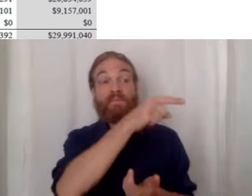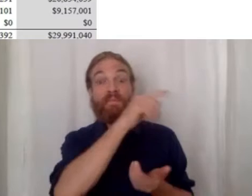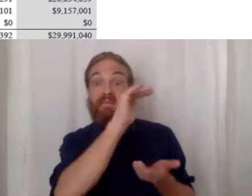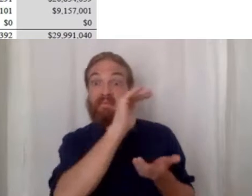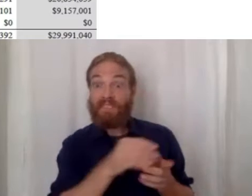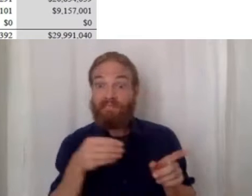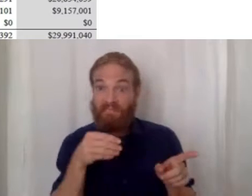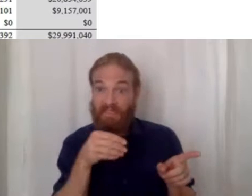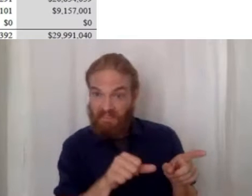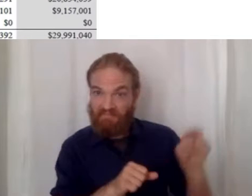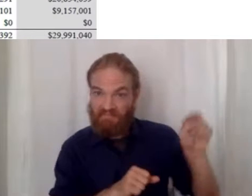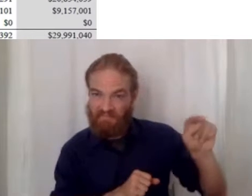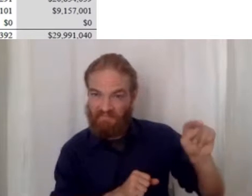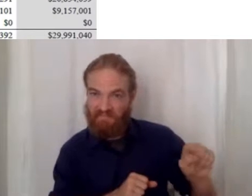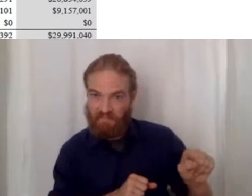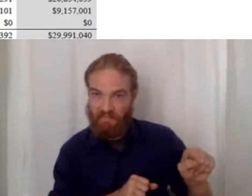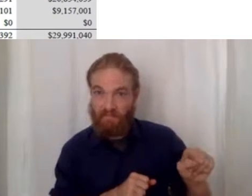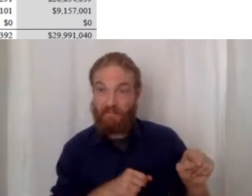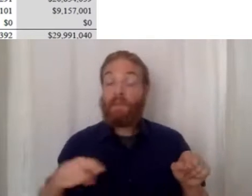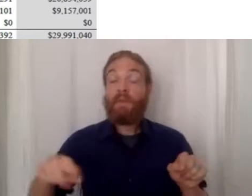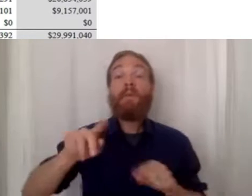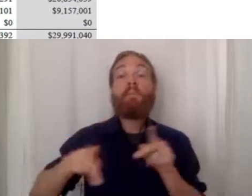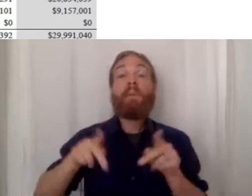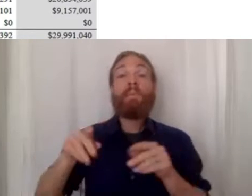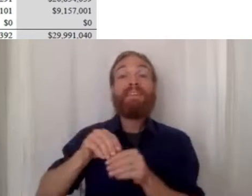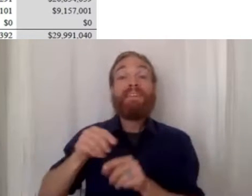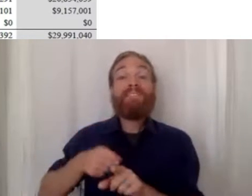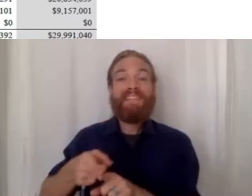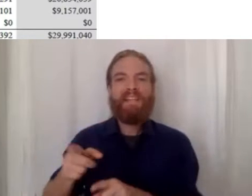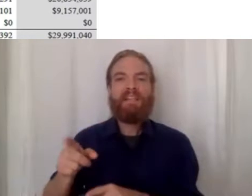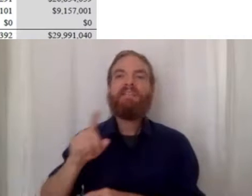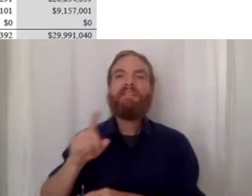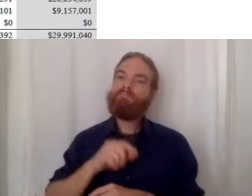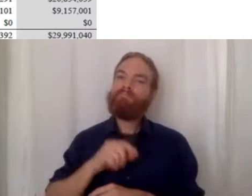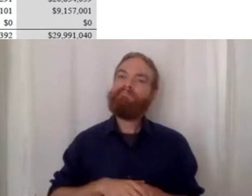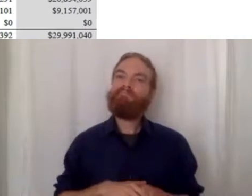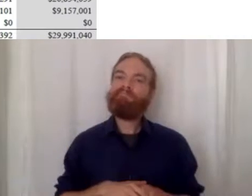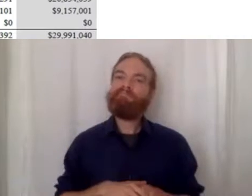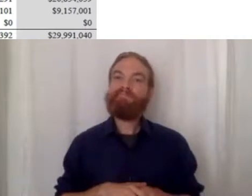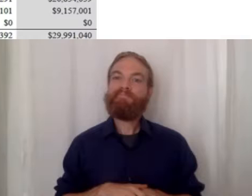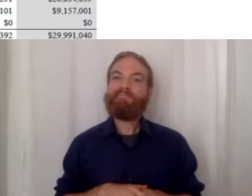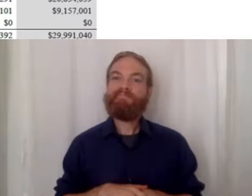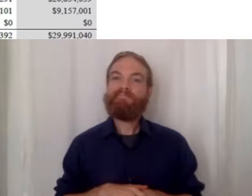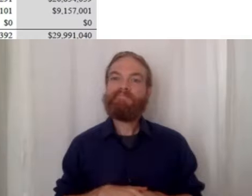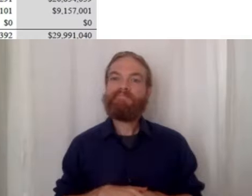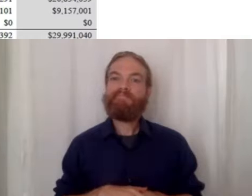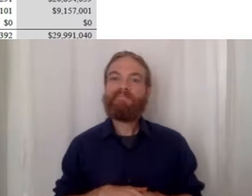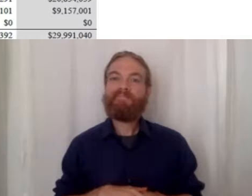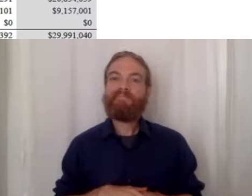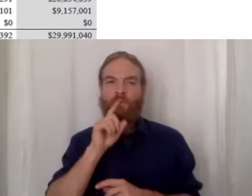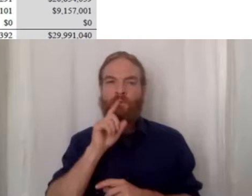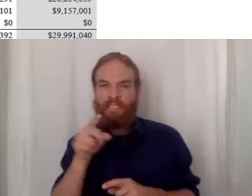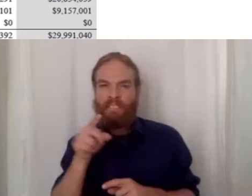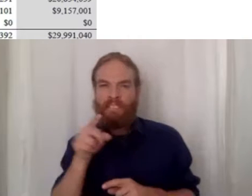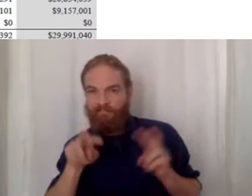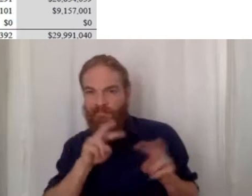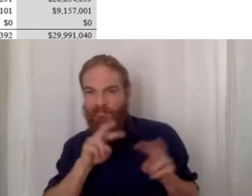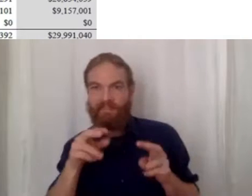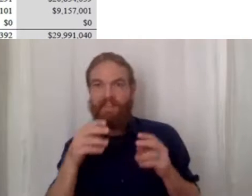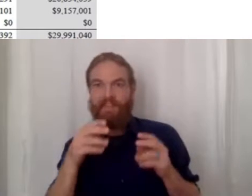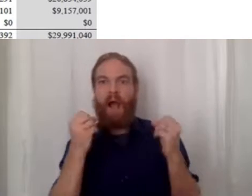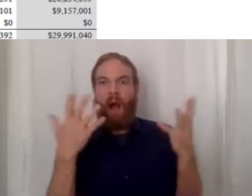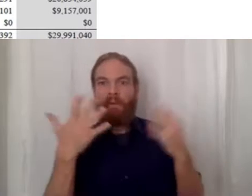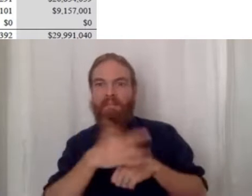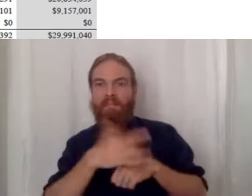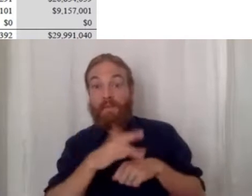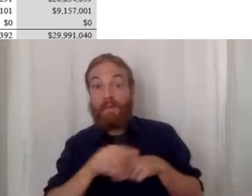attributed mainly to the large number of vacancies that we've had with public health. One of the challenges that we've seen